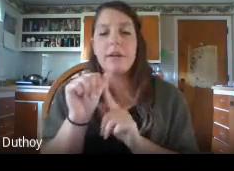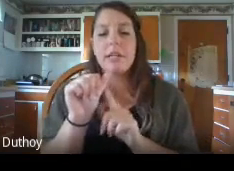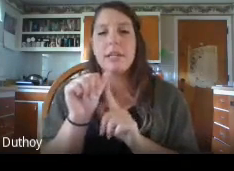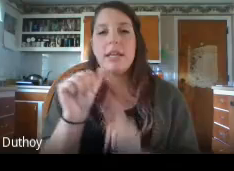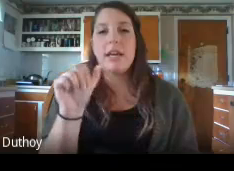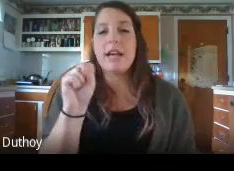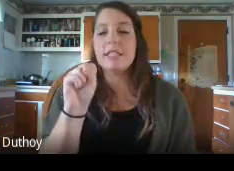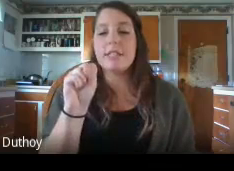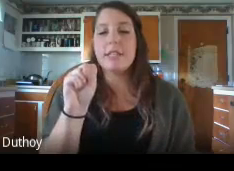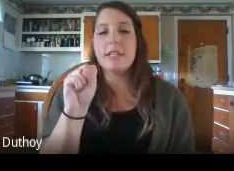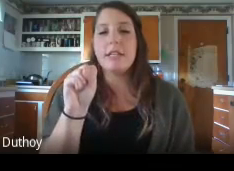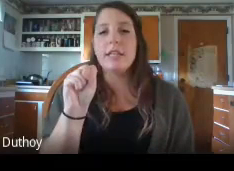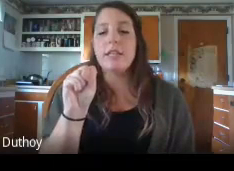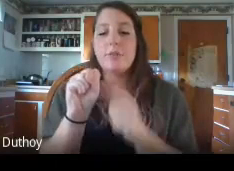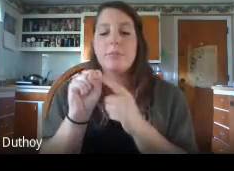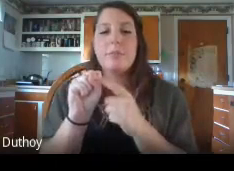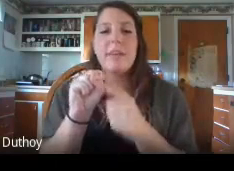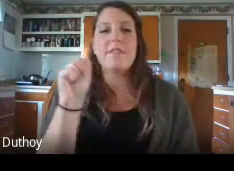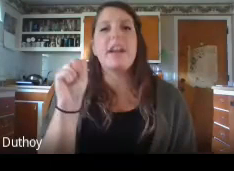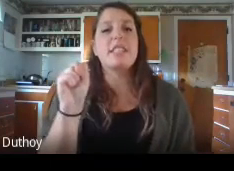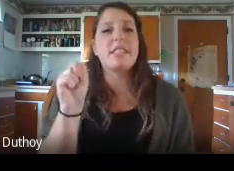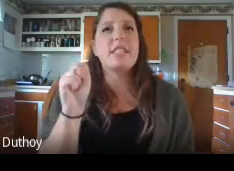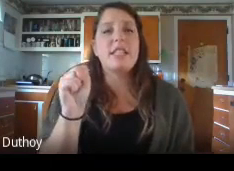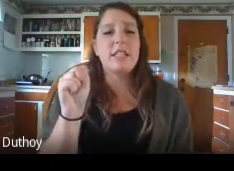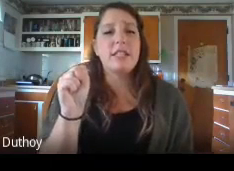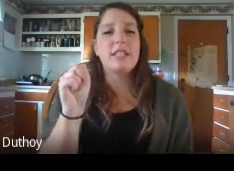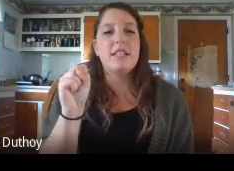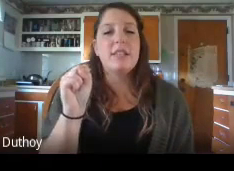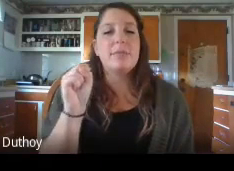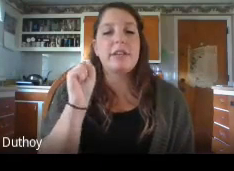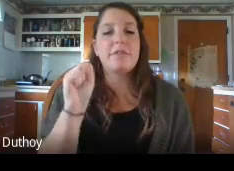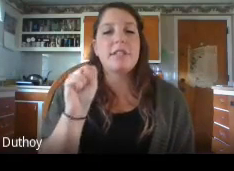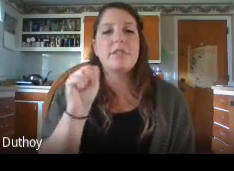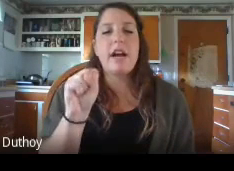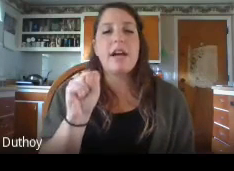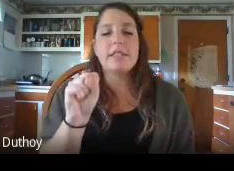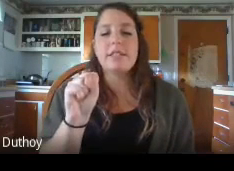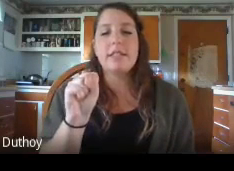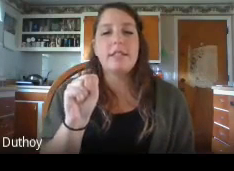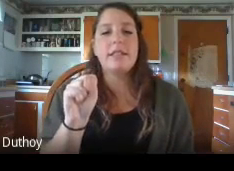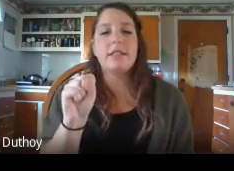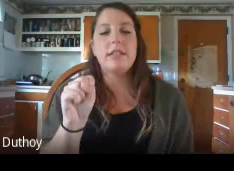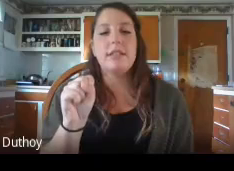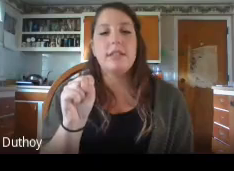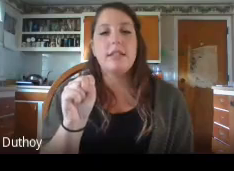out. S, make a fist. Make a fist for